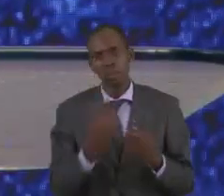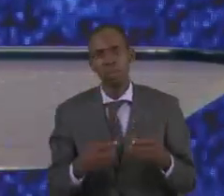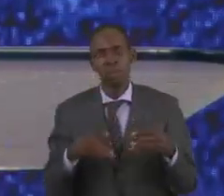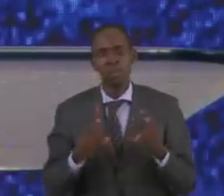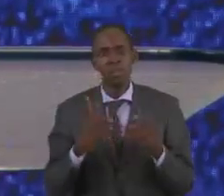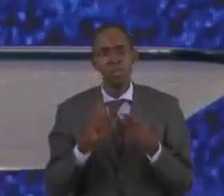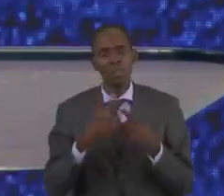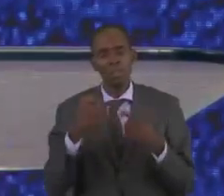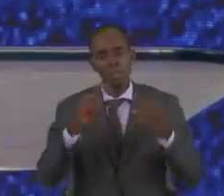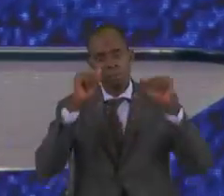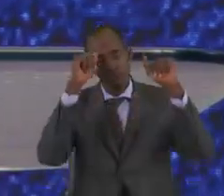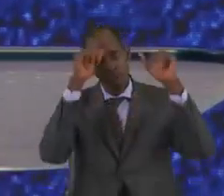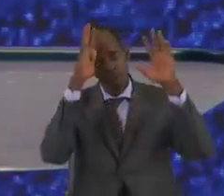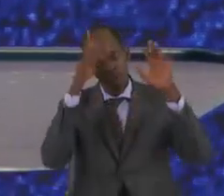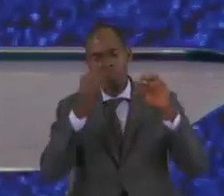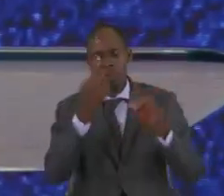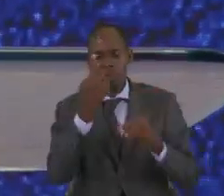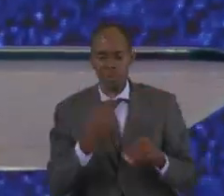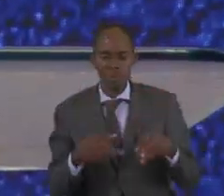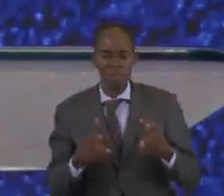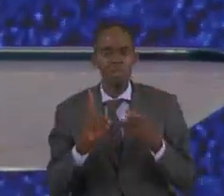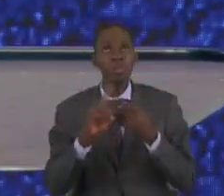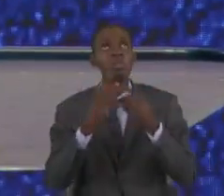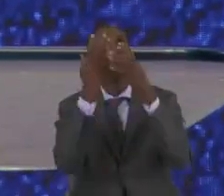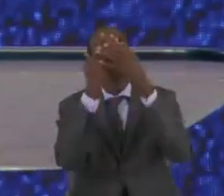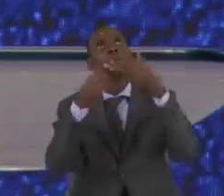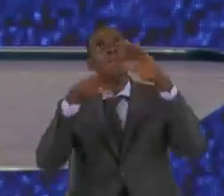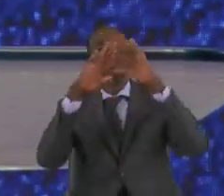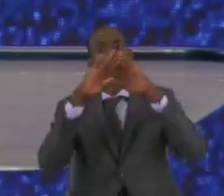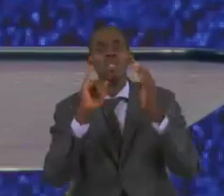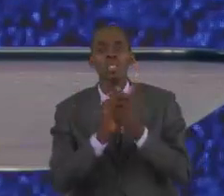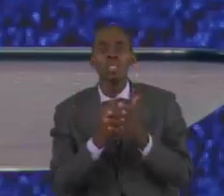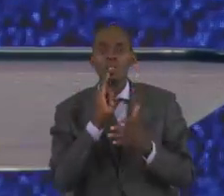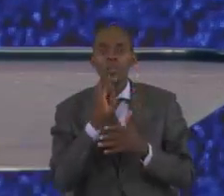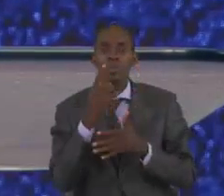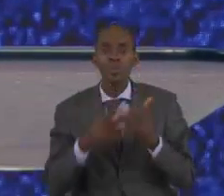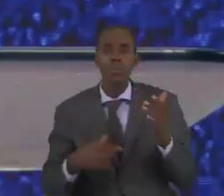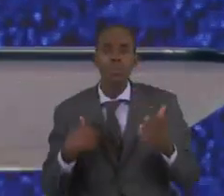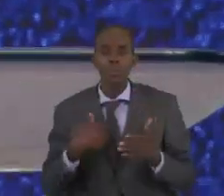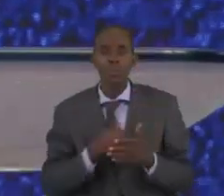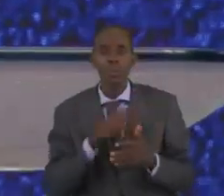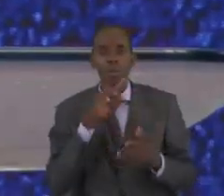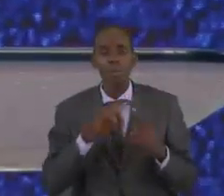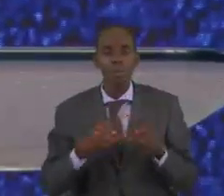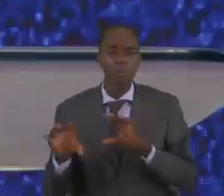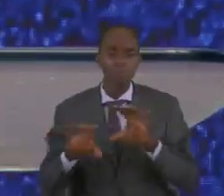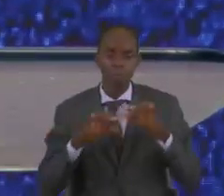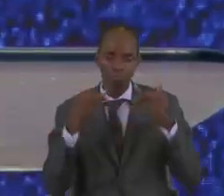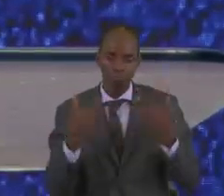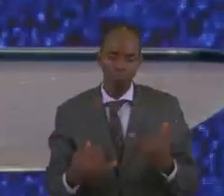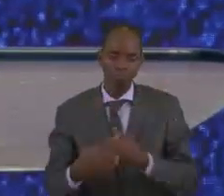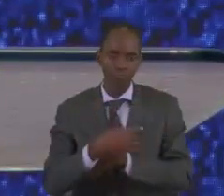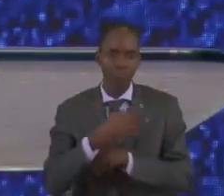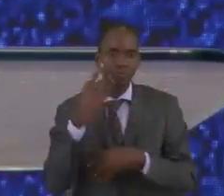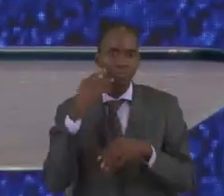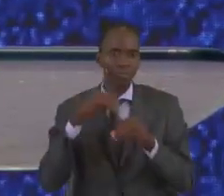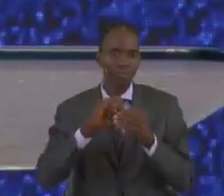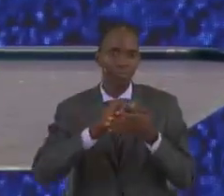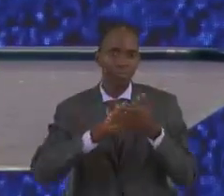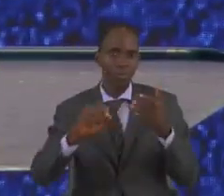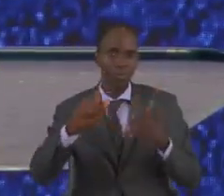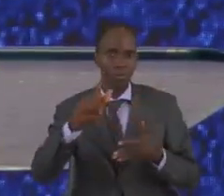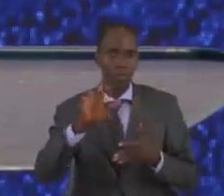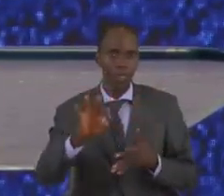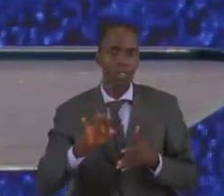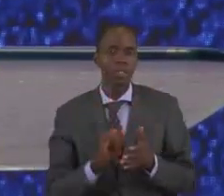the Father, the only way to heaven. And that's what we're to do today. Then in verse 29,